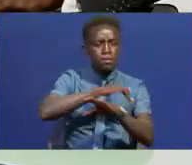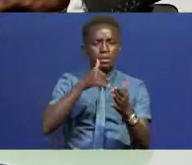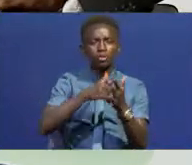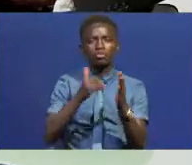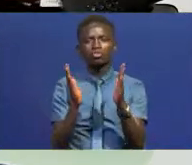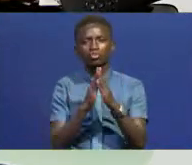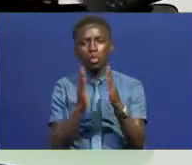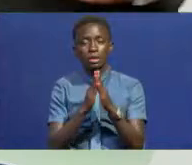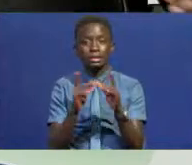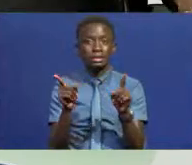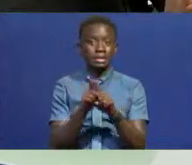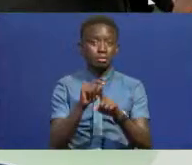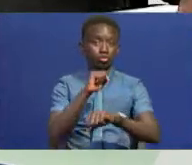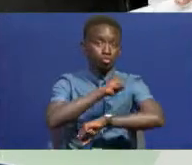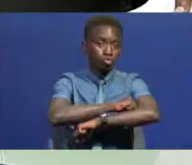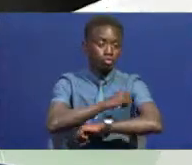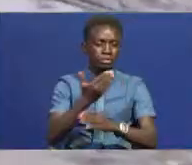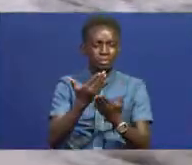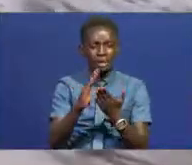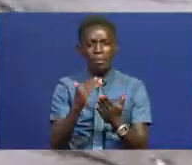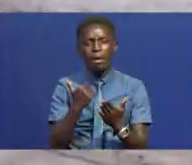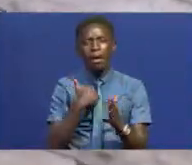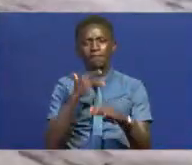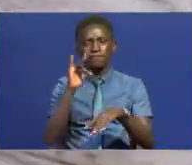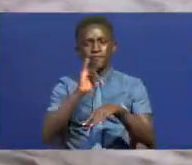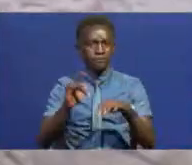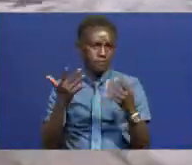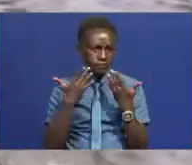Simon has a report from Kisumu.